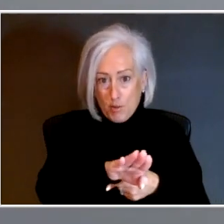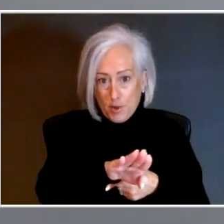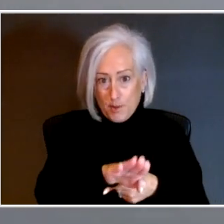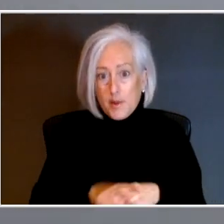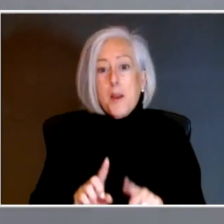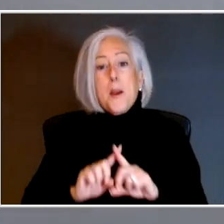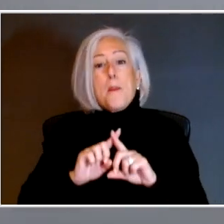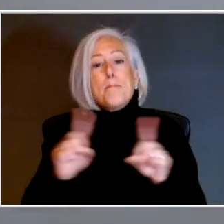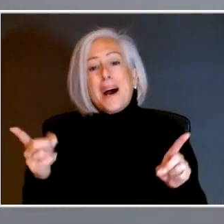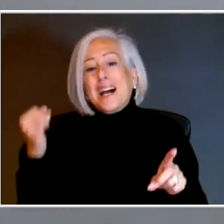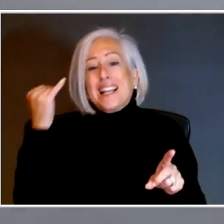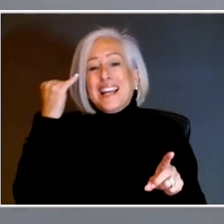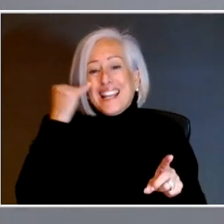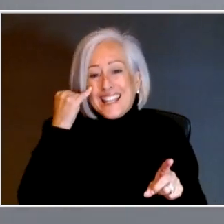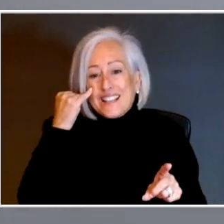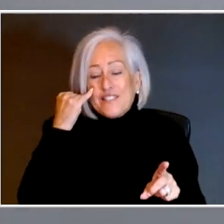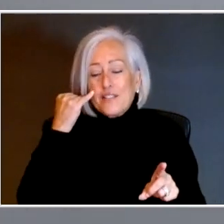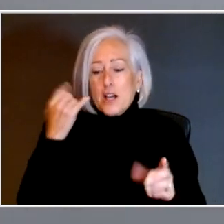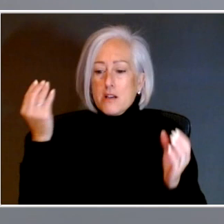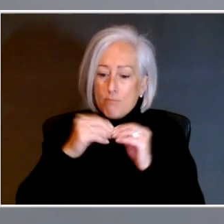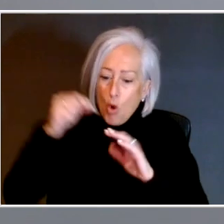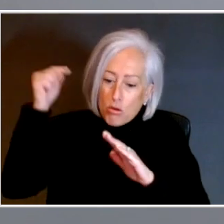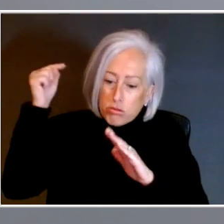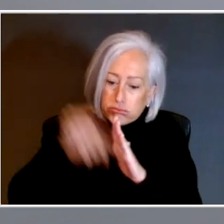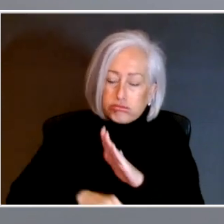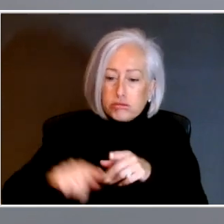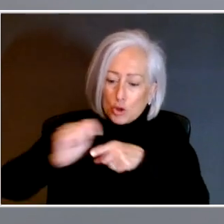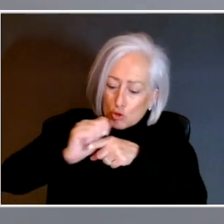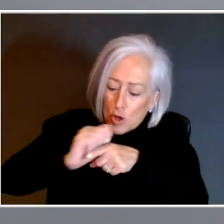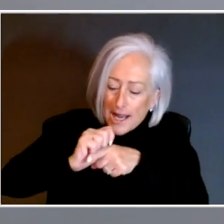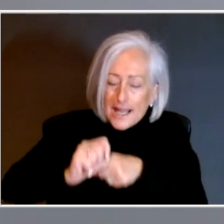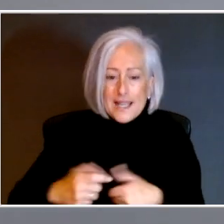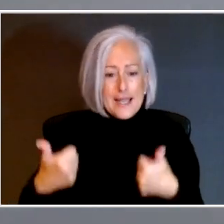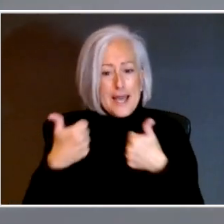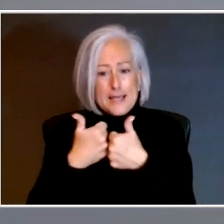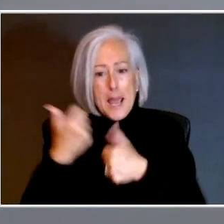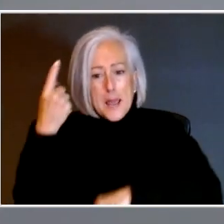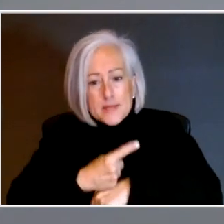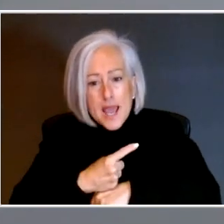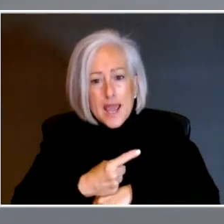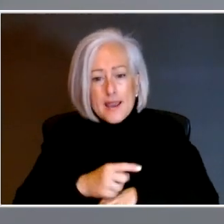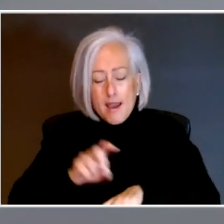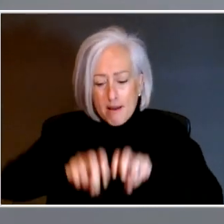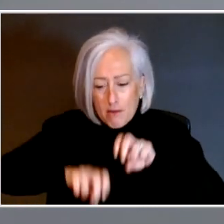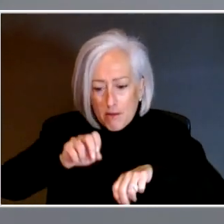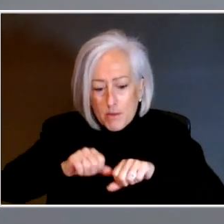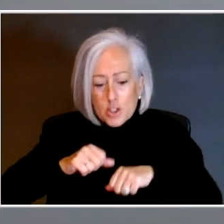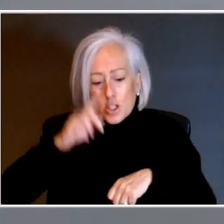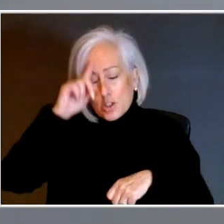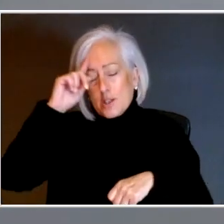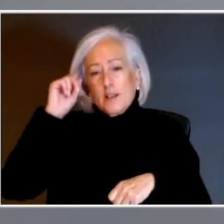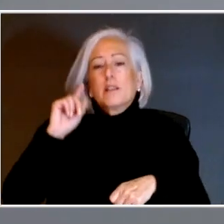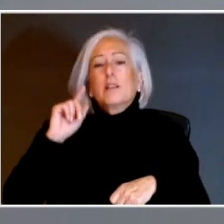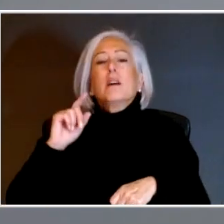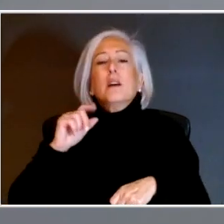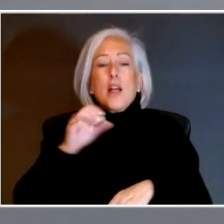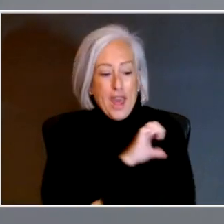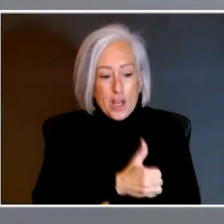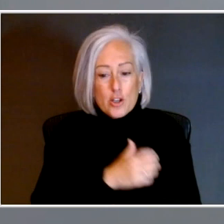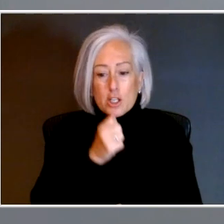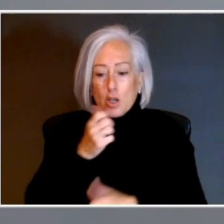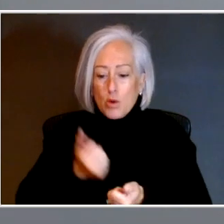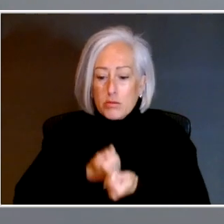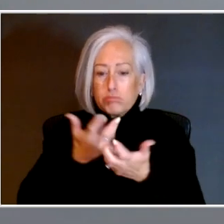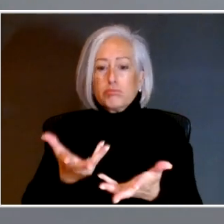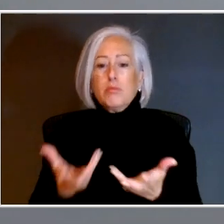However, if they're doing a harder training day, maybe it was game day, competition day, where their energy output's going to be greater, we change that a little bit and we make